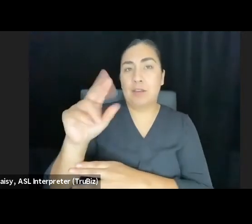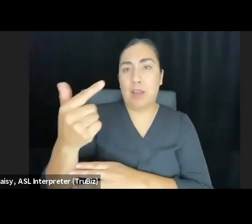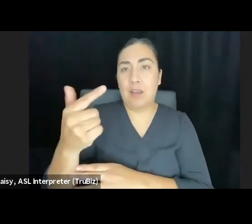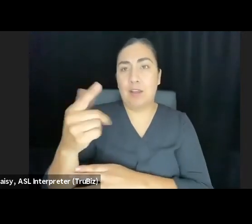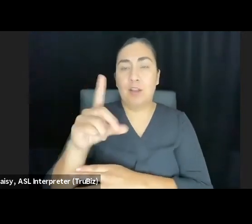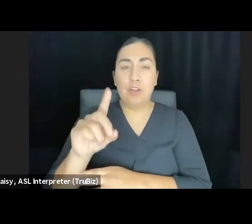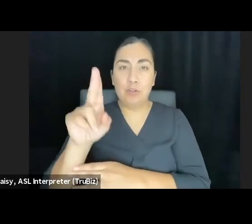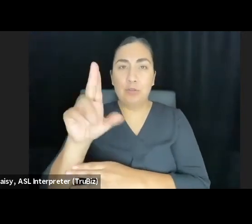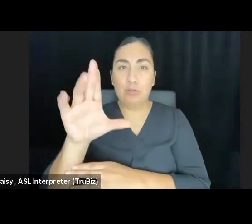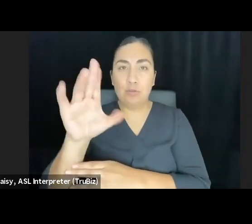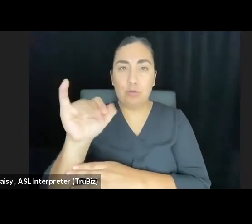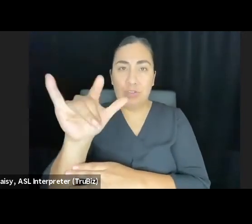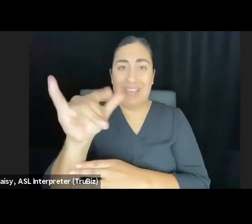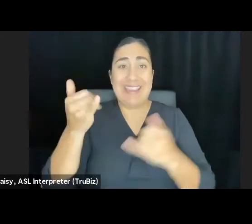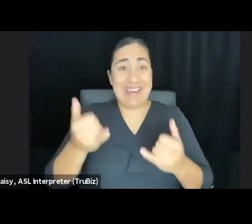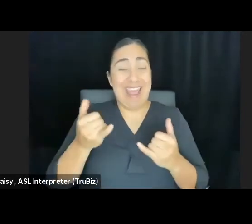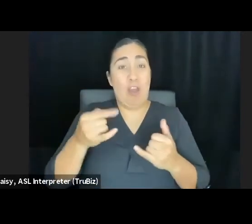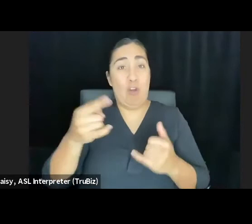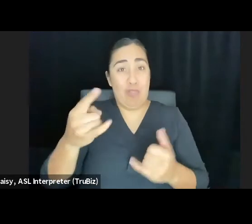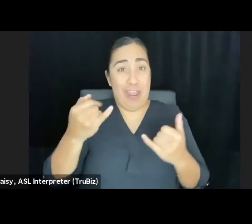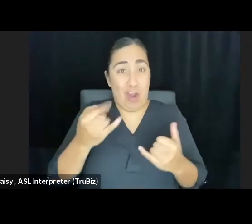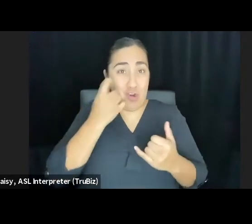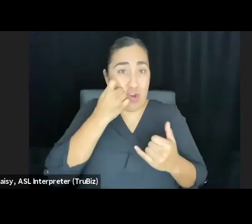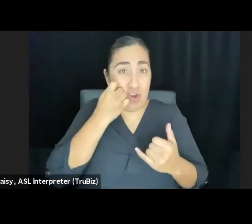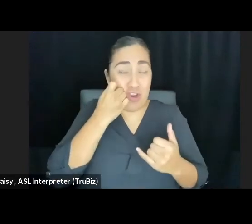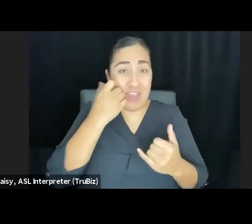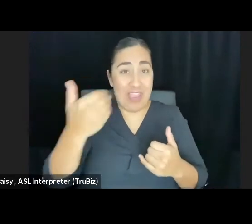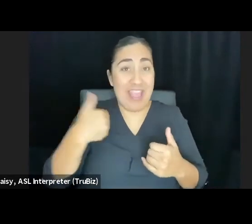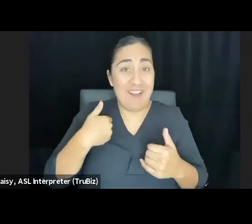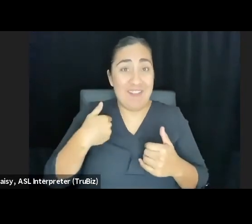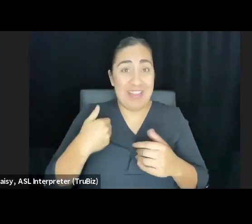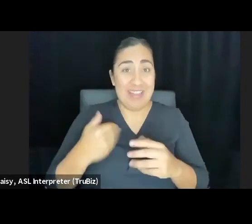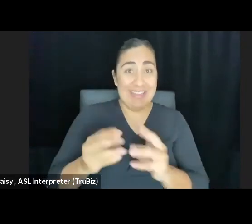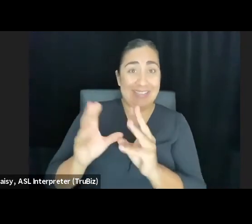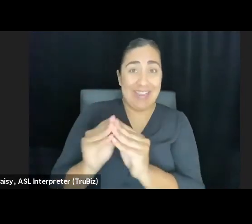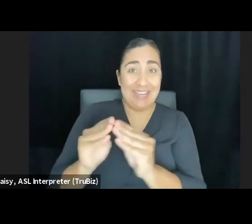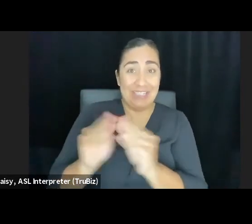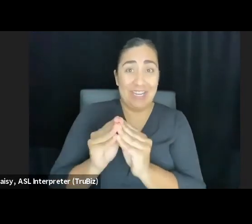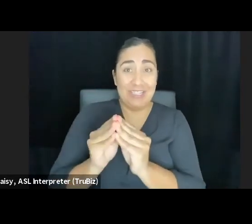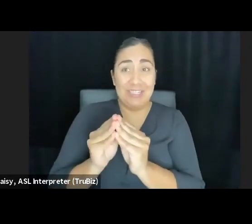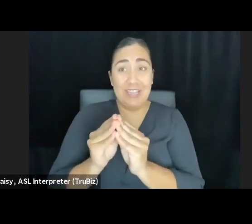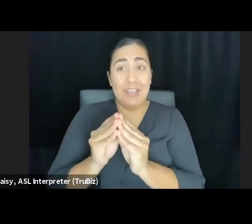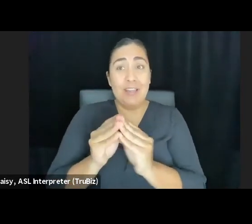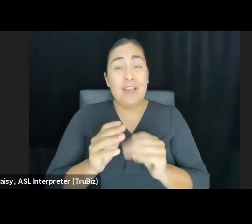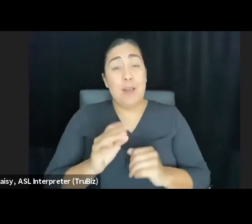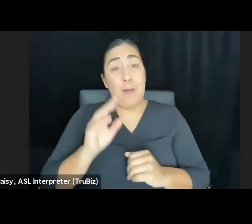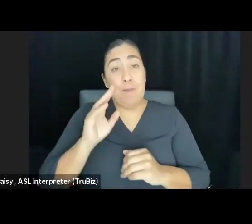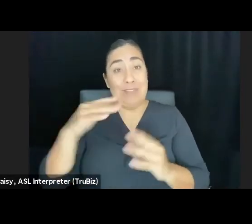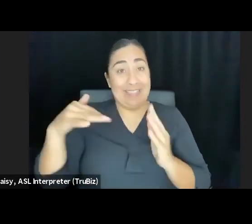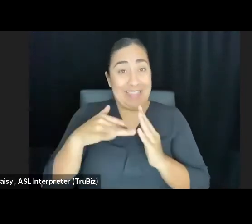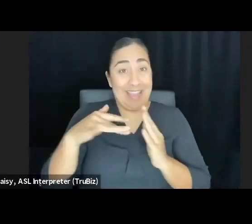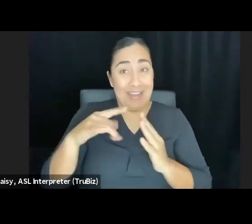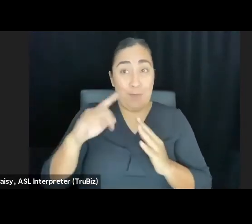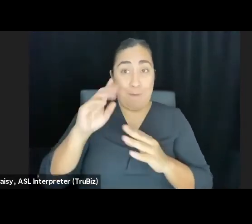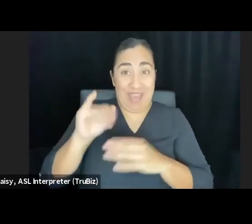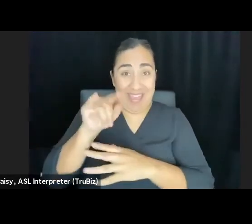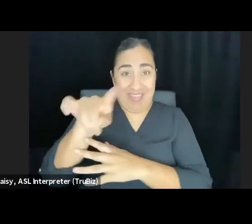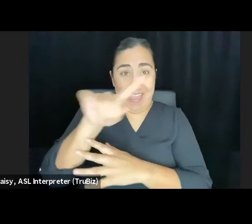holding sessions and will present a state report to the governor's office in November.